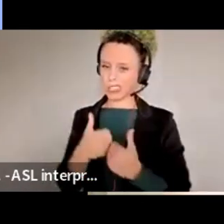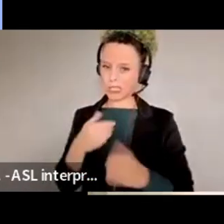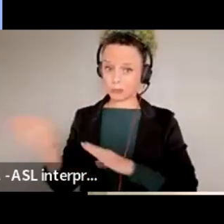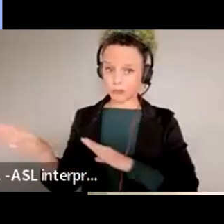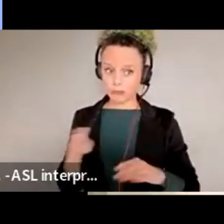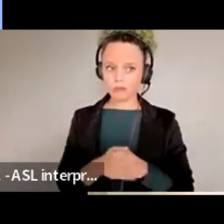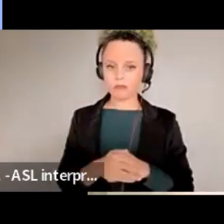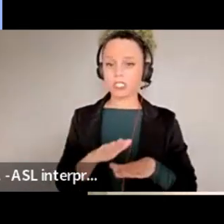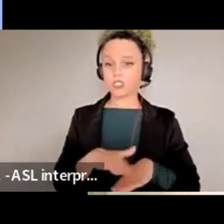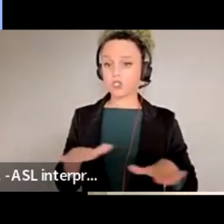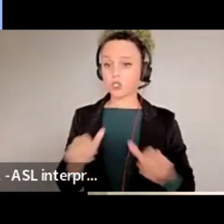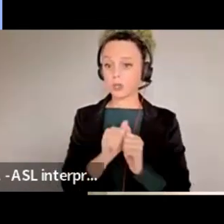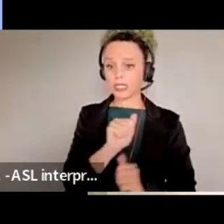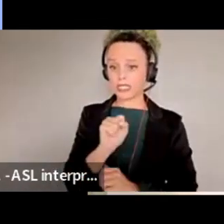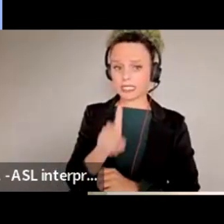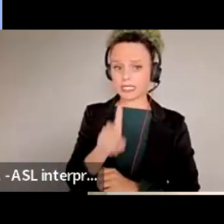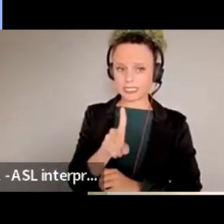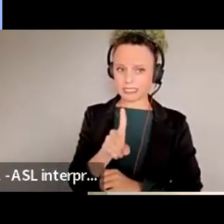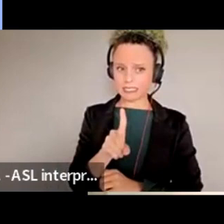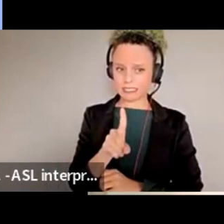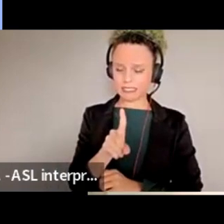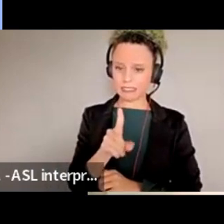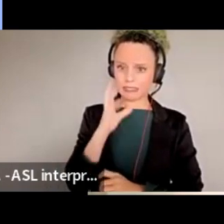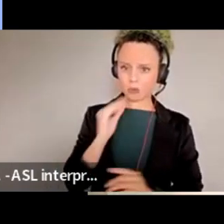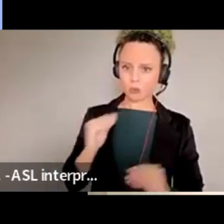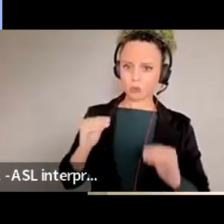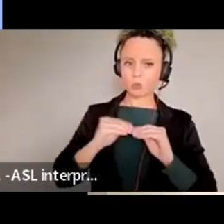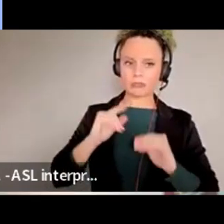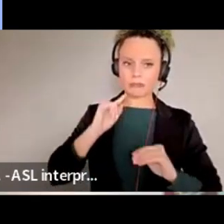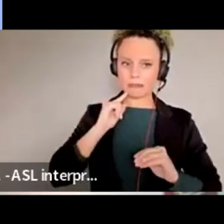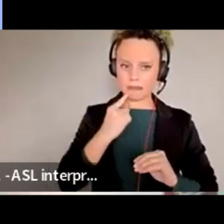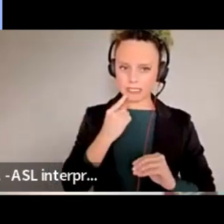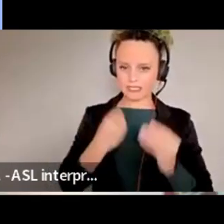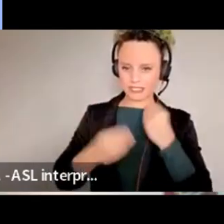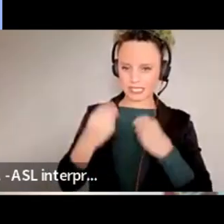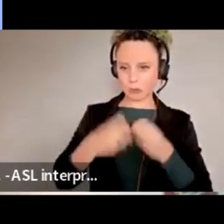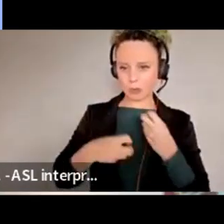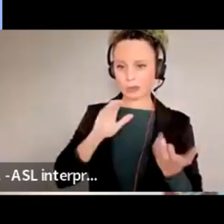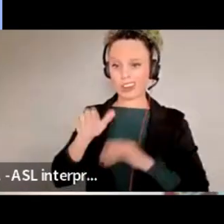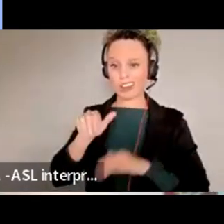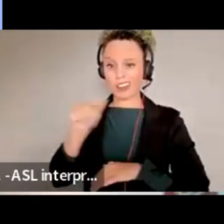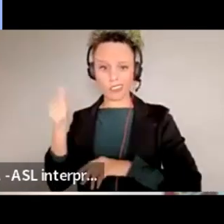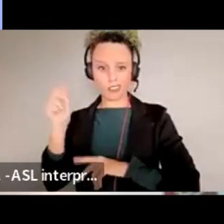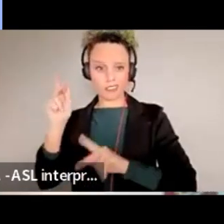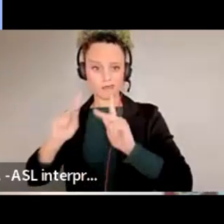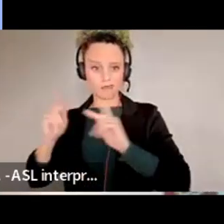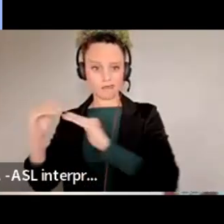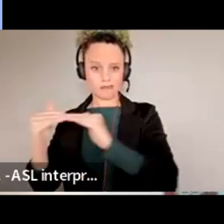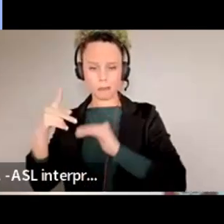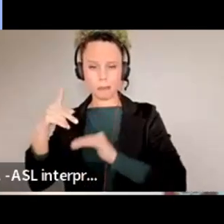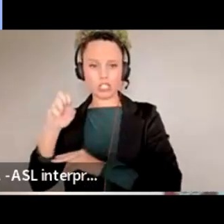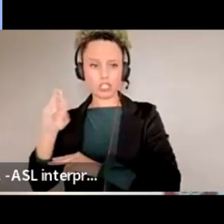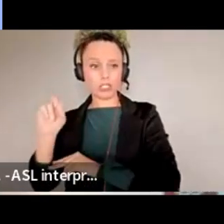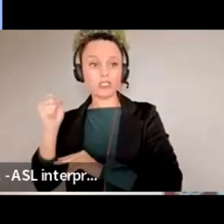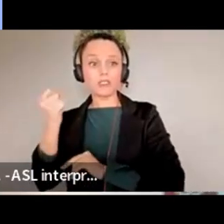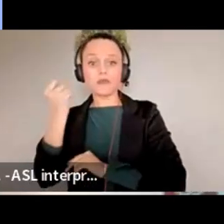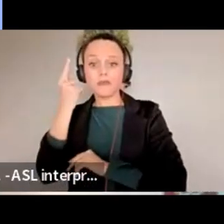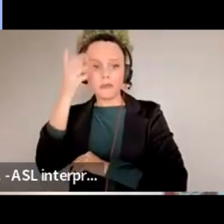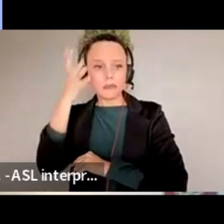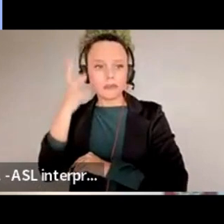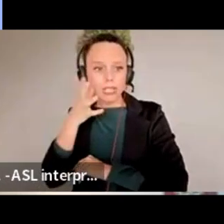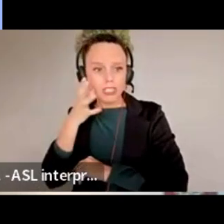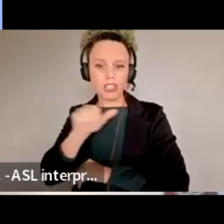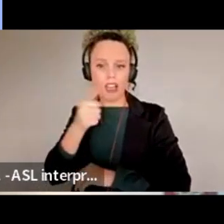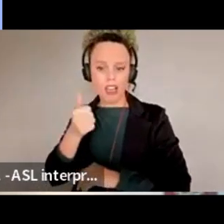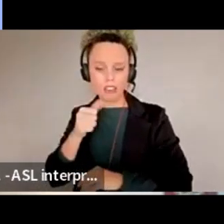issues, and challenging behaviors. Children with ASD experience significantly more feeding problems than their